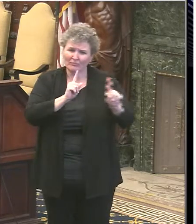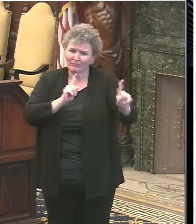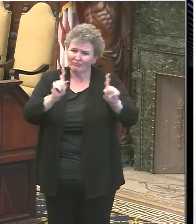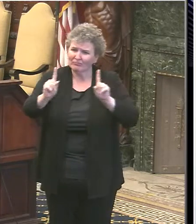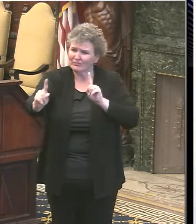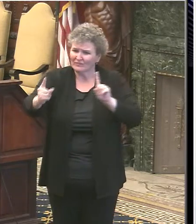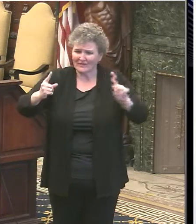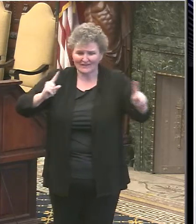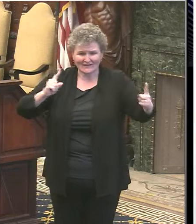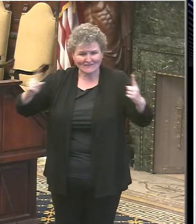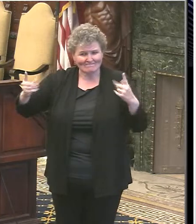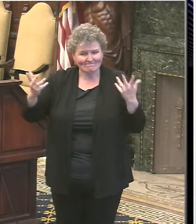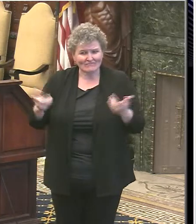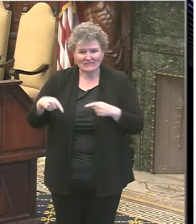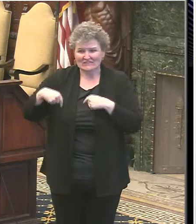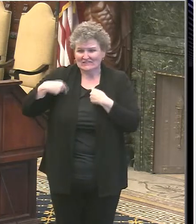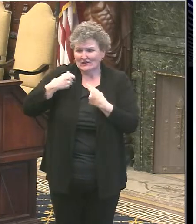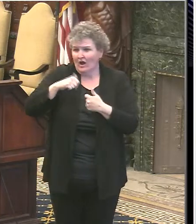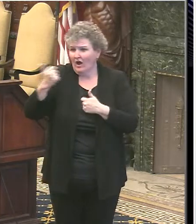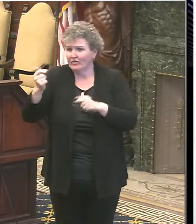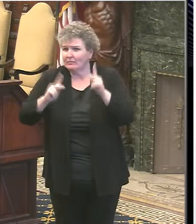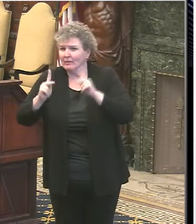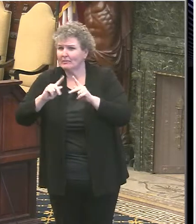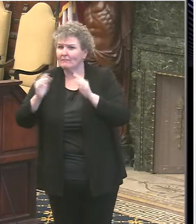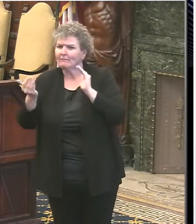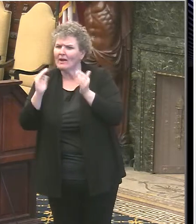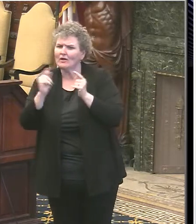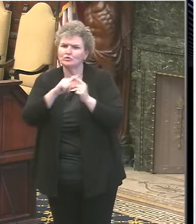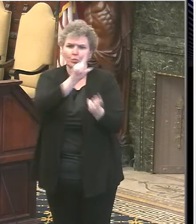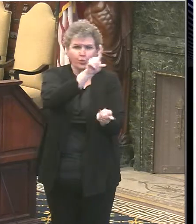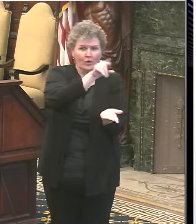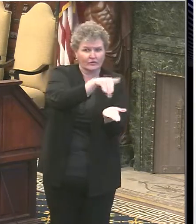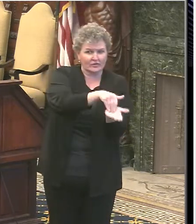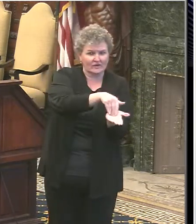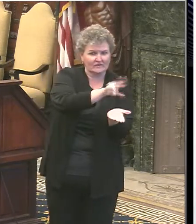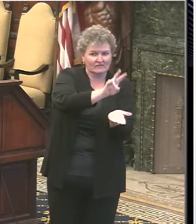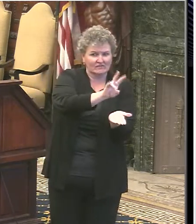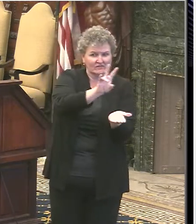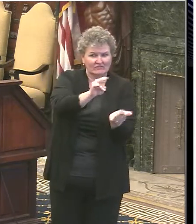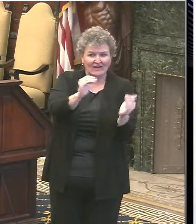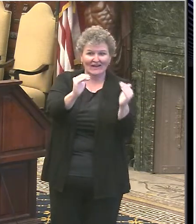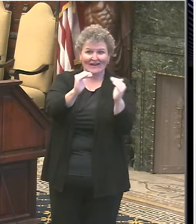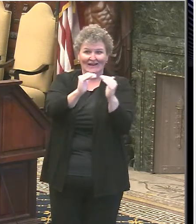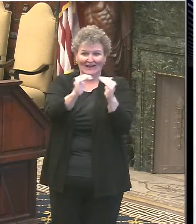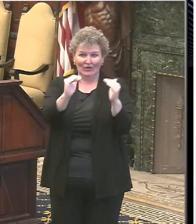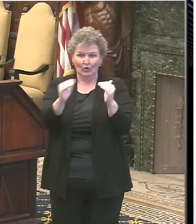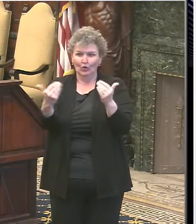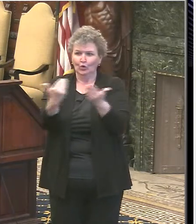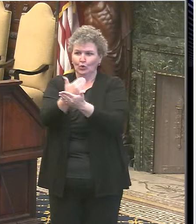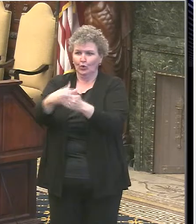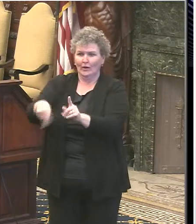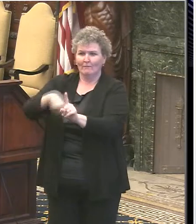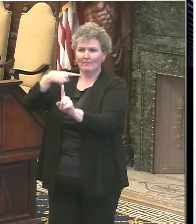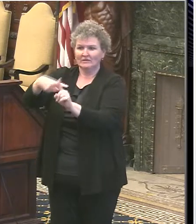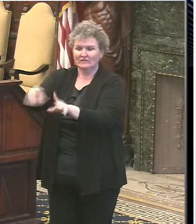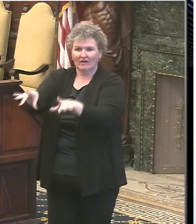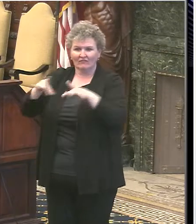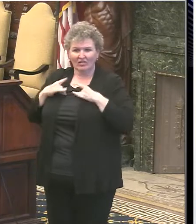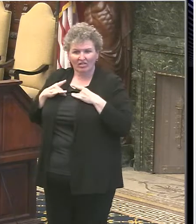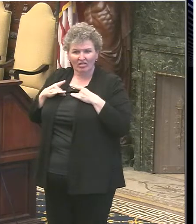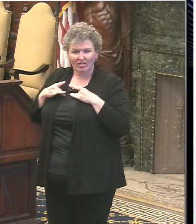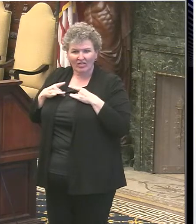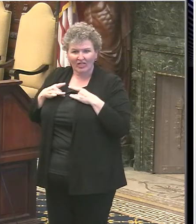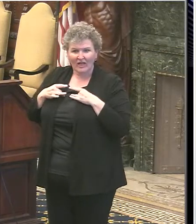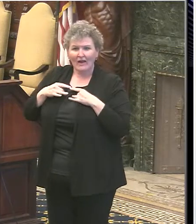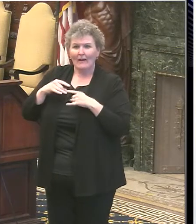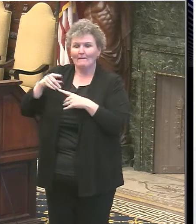numbers. Since this time yesterday, we've identified 1,077 new cases of the coronavirus in Philadelphia residents by the PCR